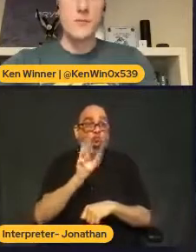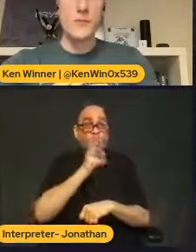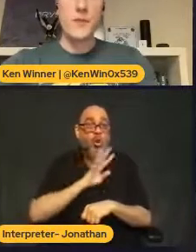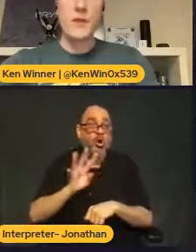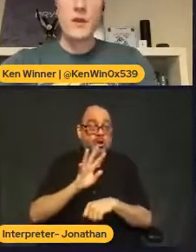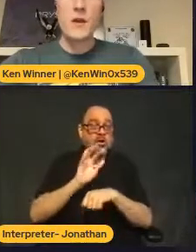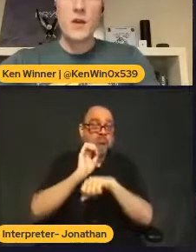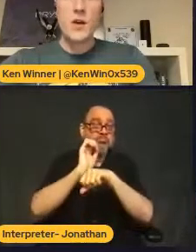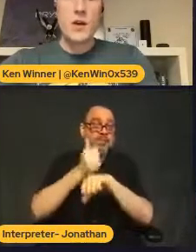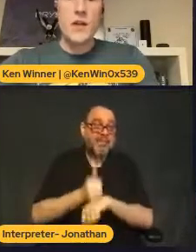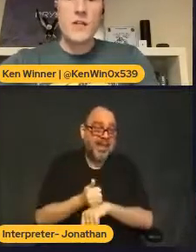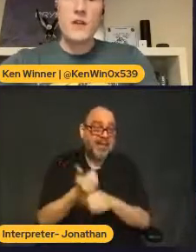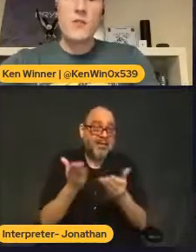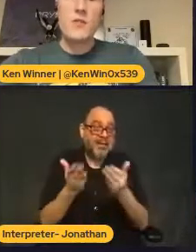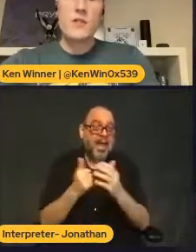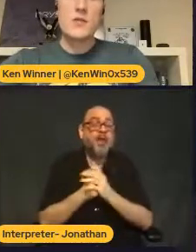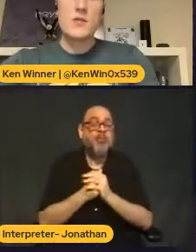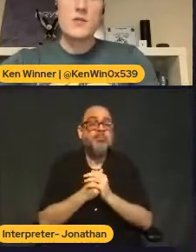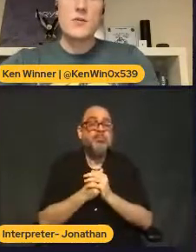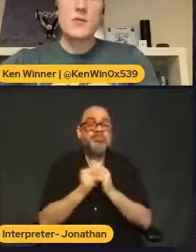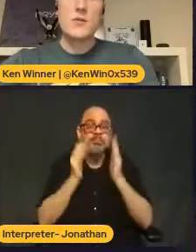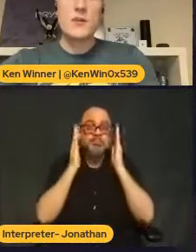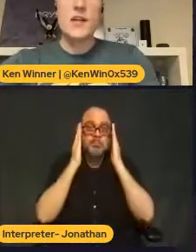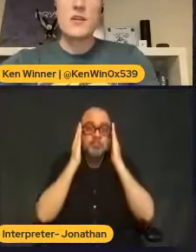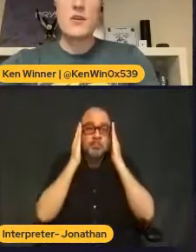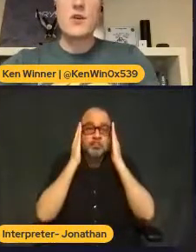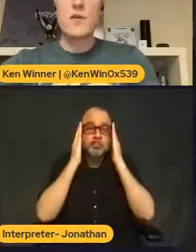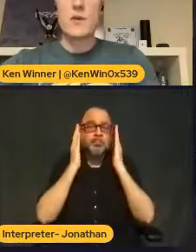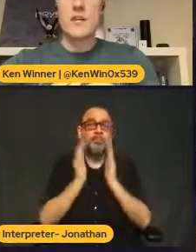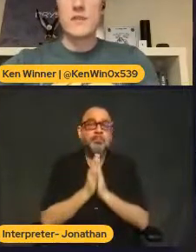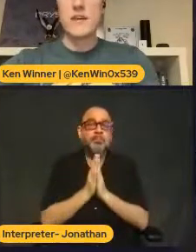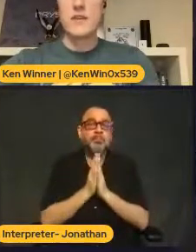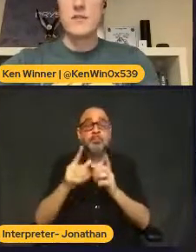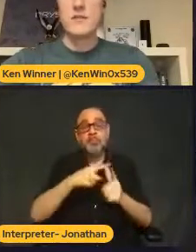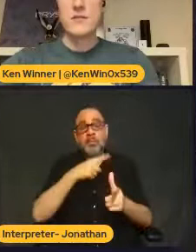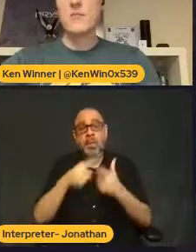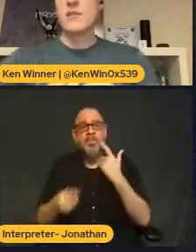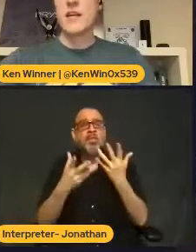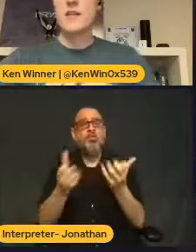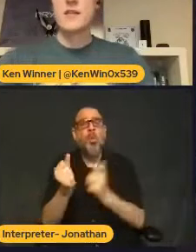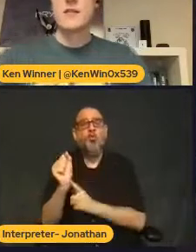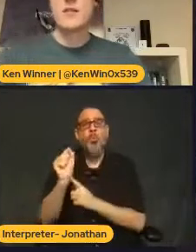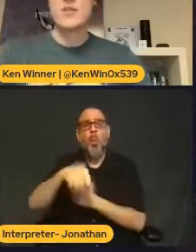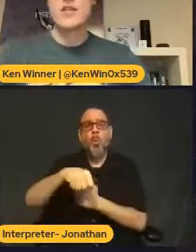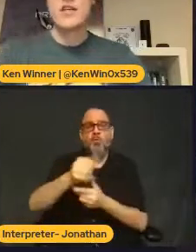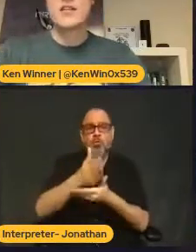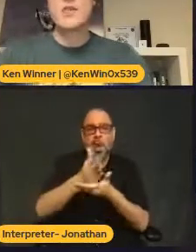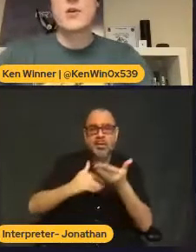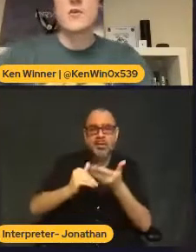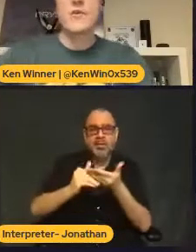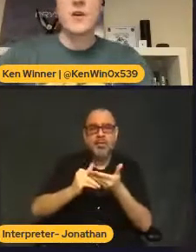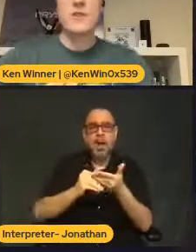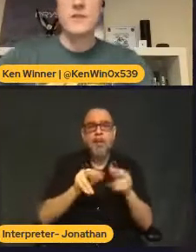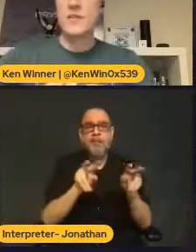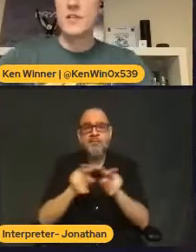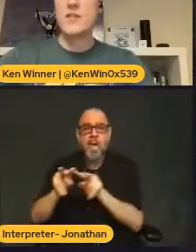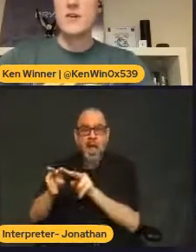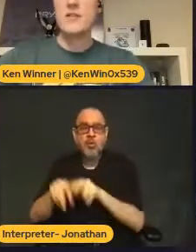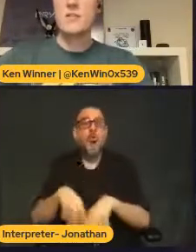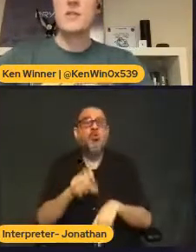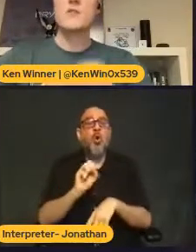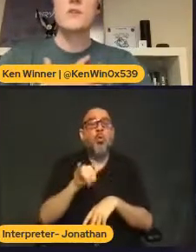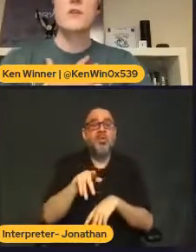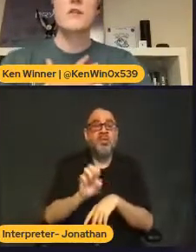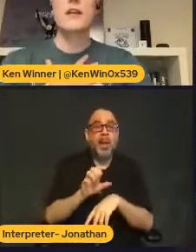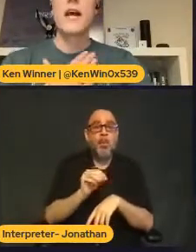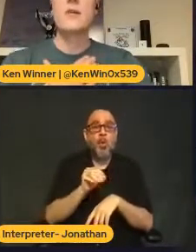ignore. And then you'll want to actually override some values, most likely. So we're saying sample code false for the